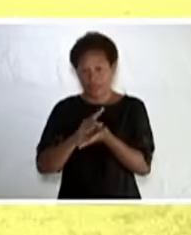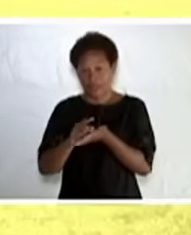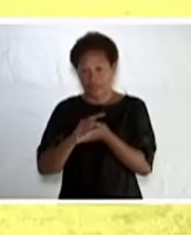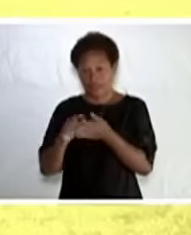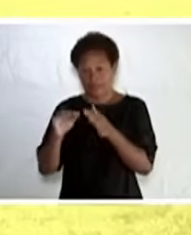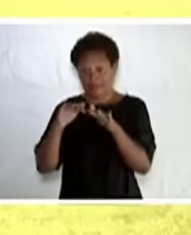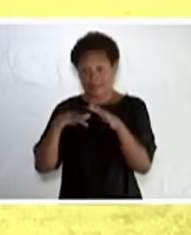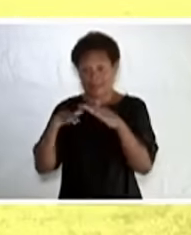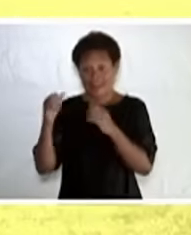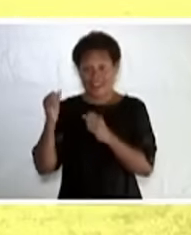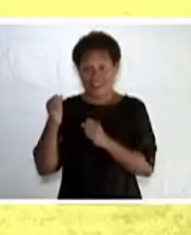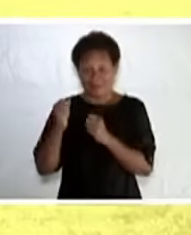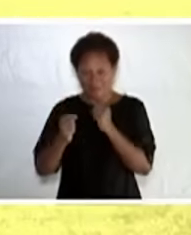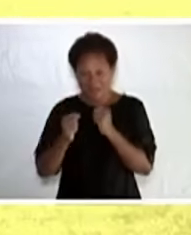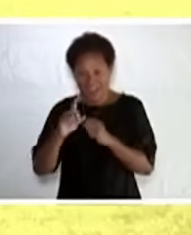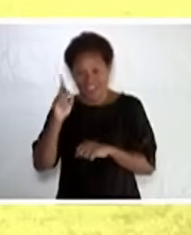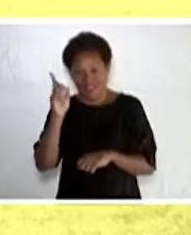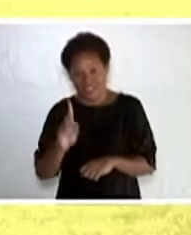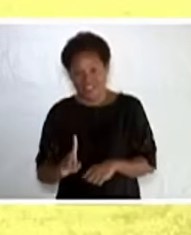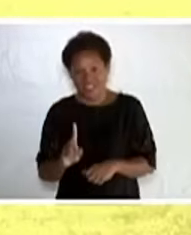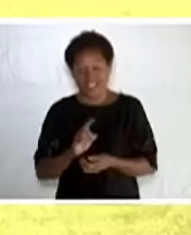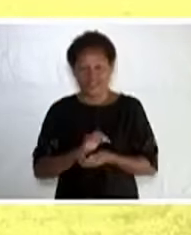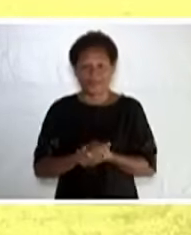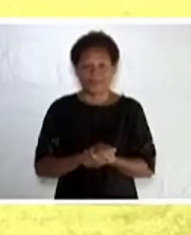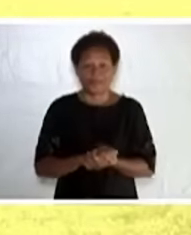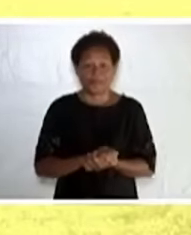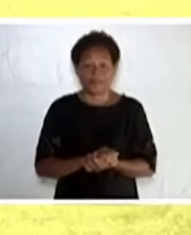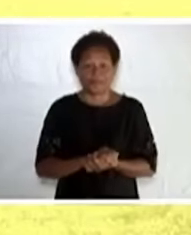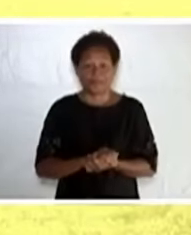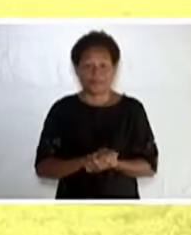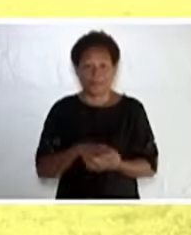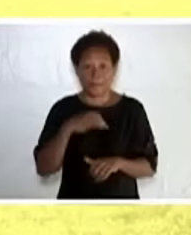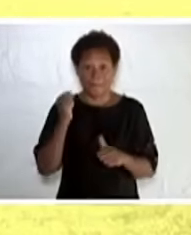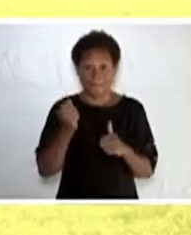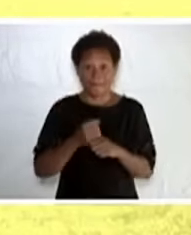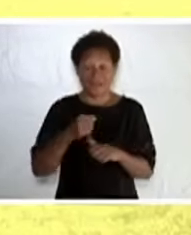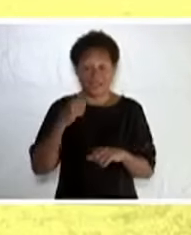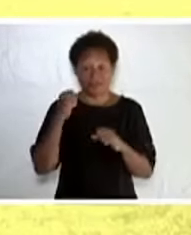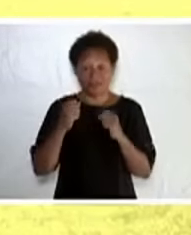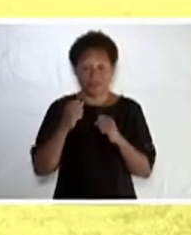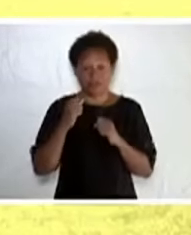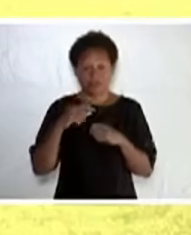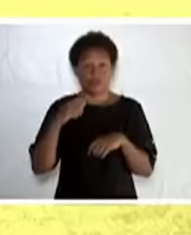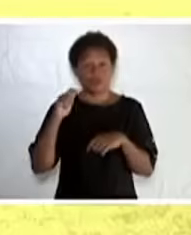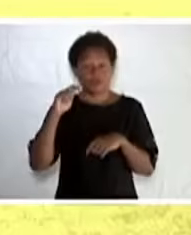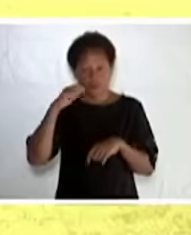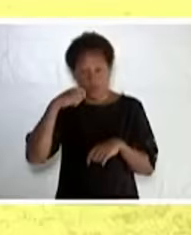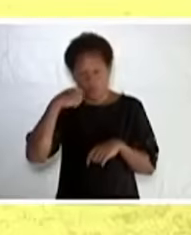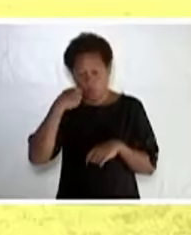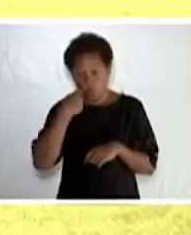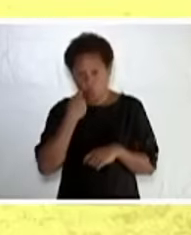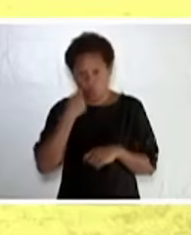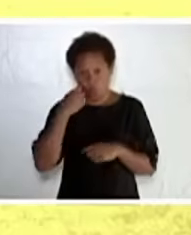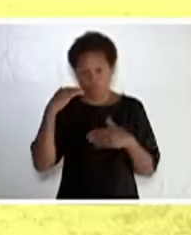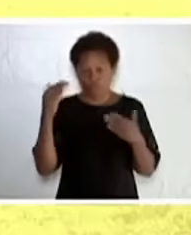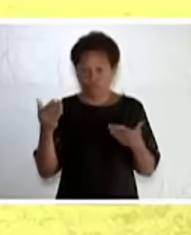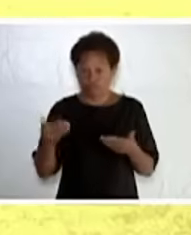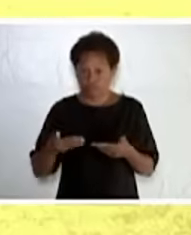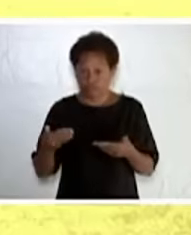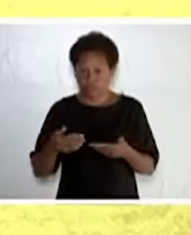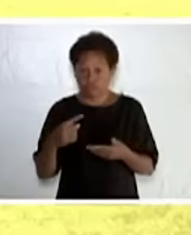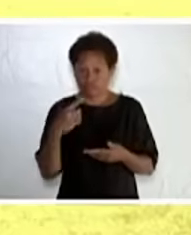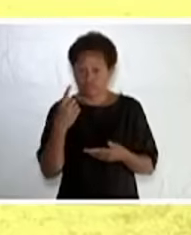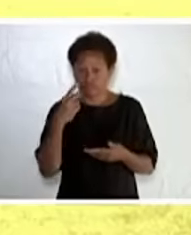on in the parade today. As we have the march on, then we will introduce the parade